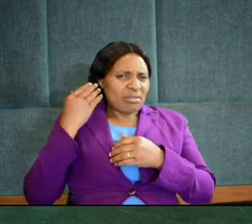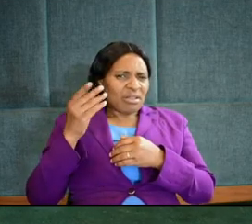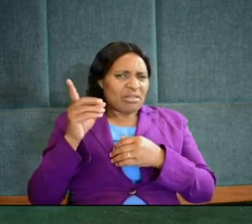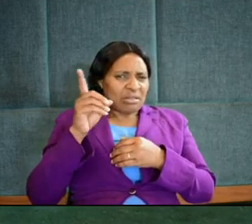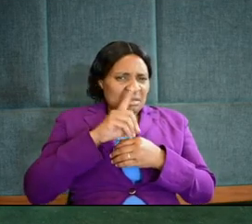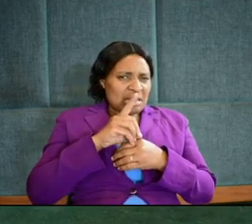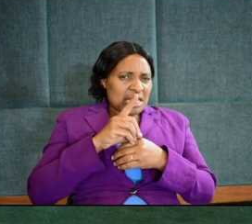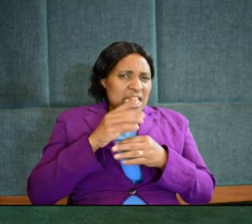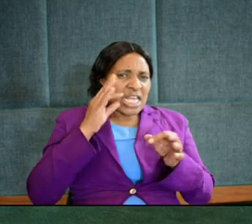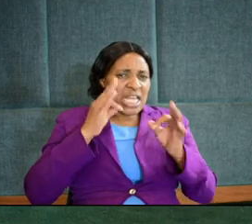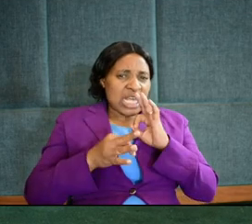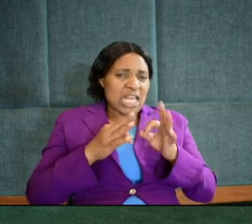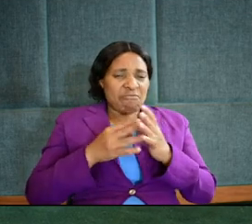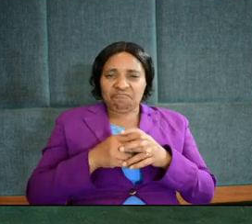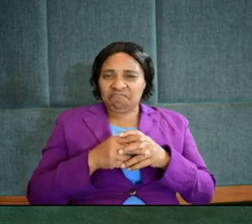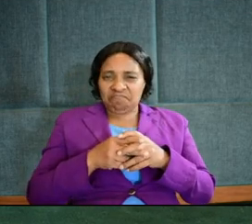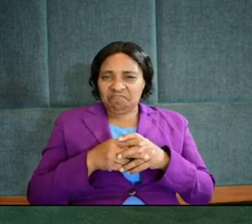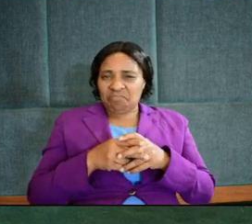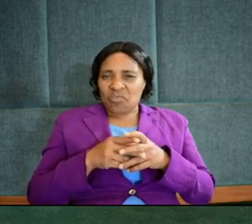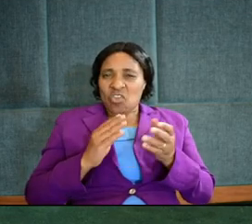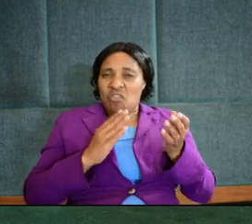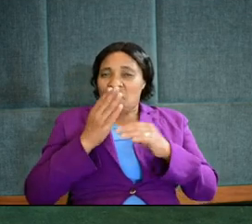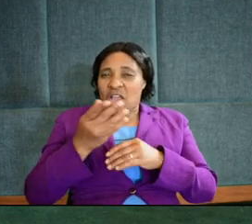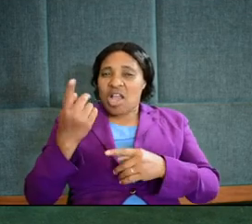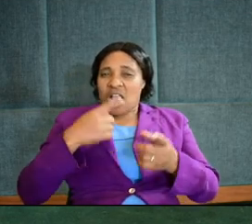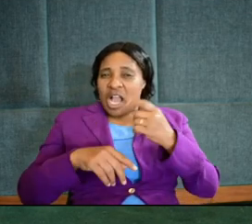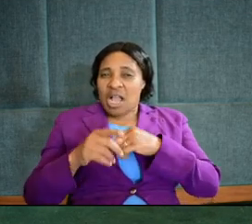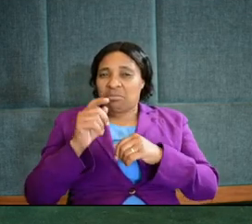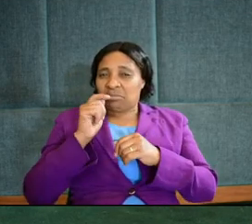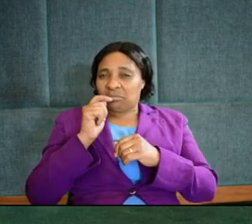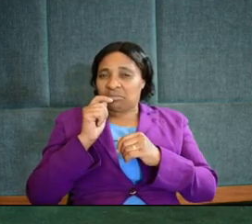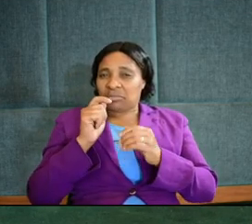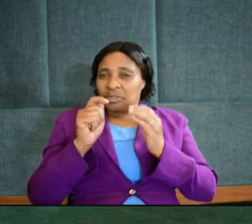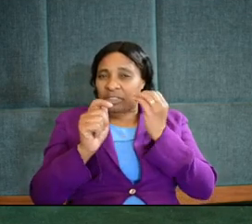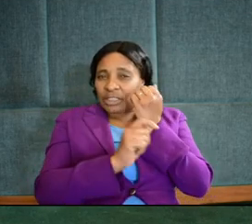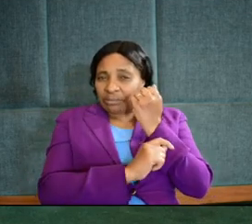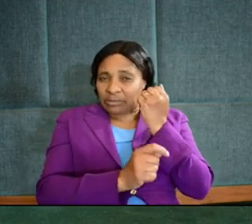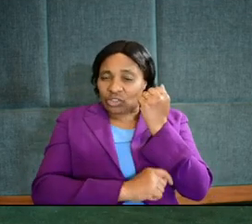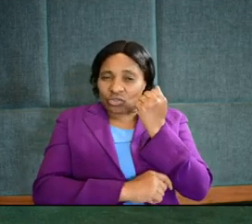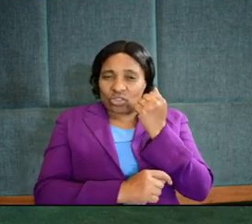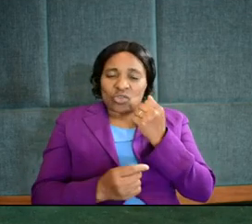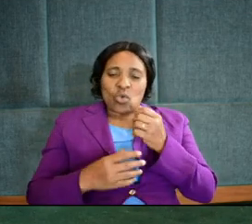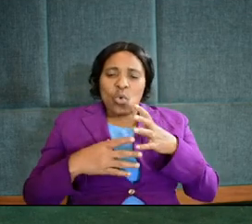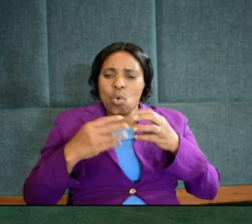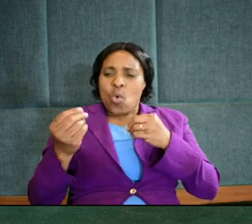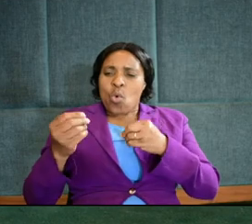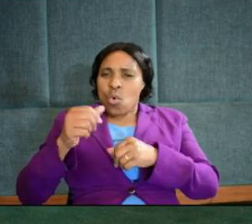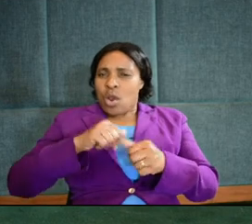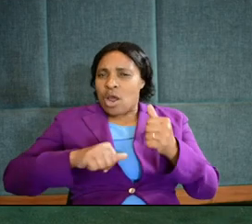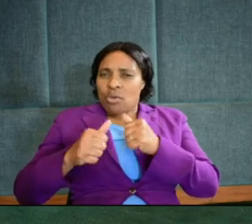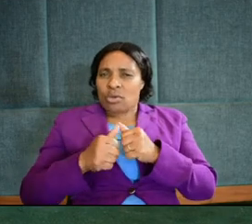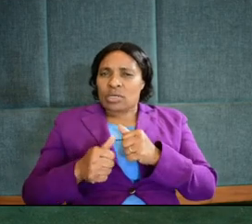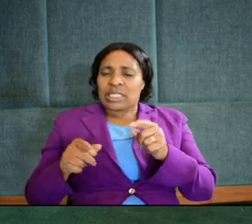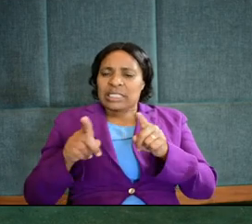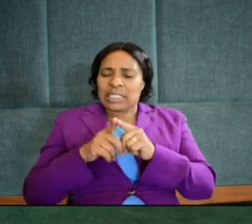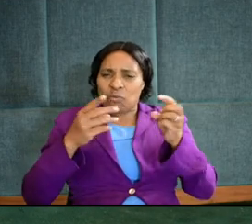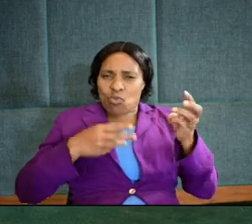as if you don't overcome temptation, you go around and come back the same way until